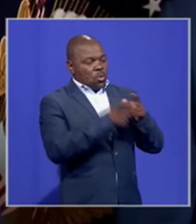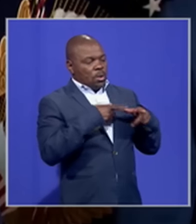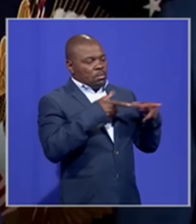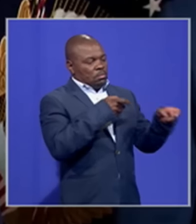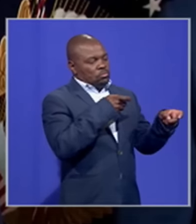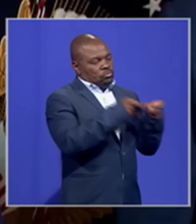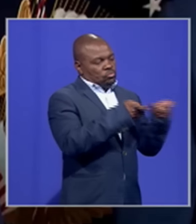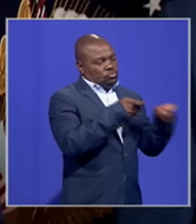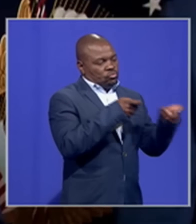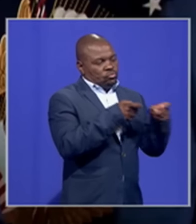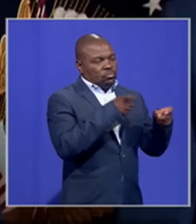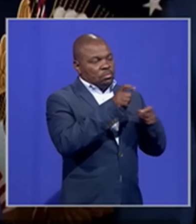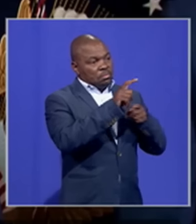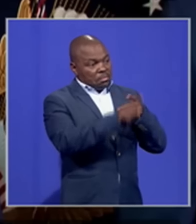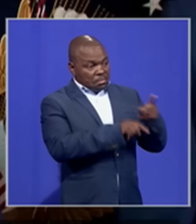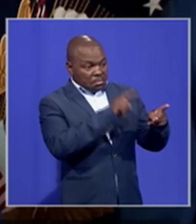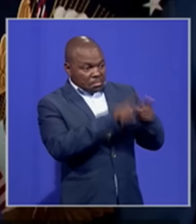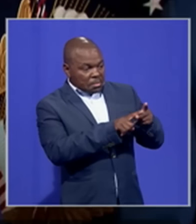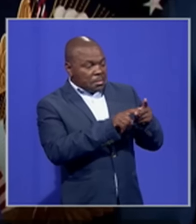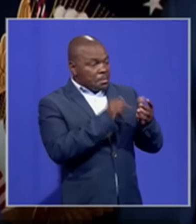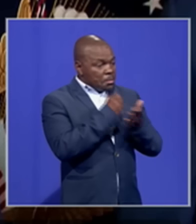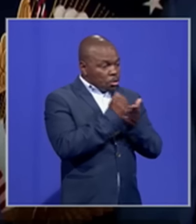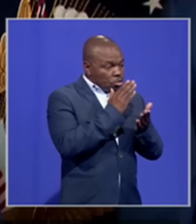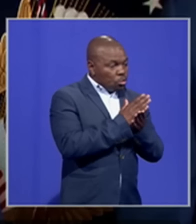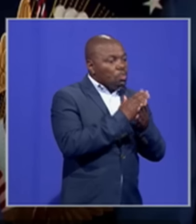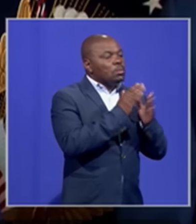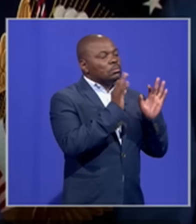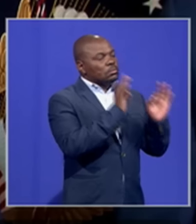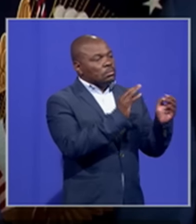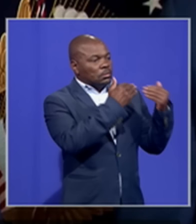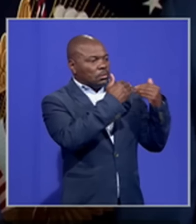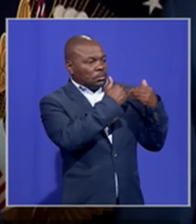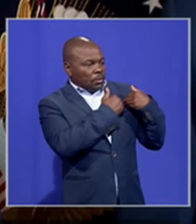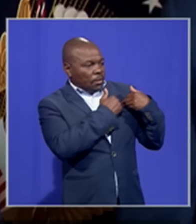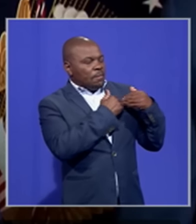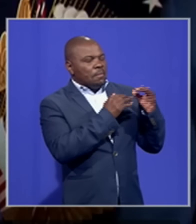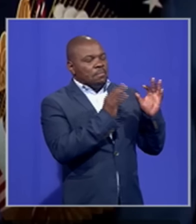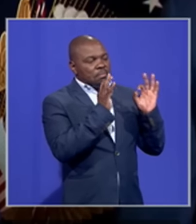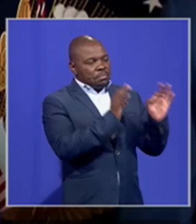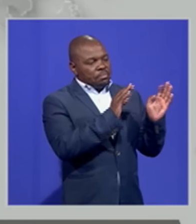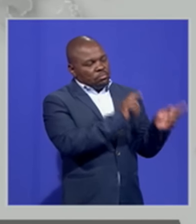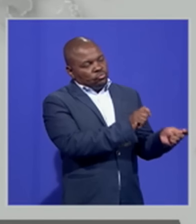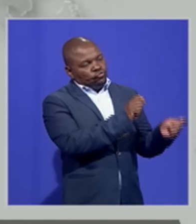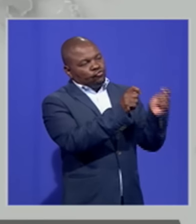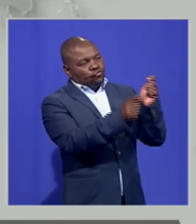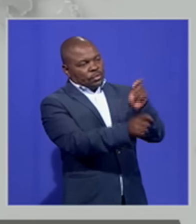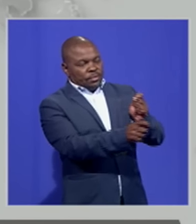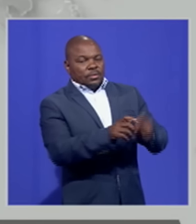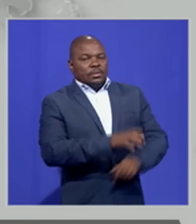time as we can do a safe, proper and judicious transition.